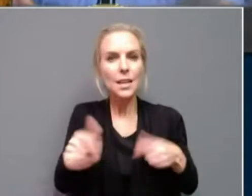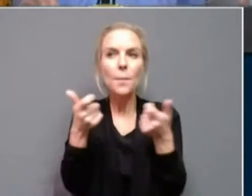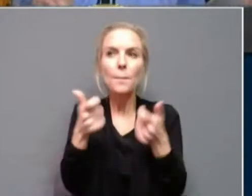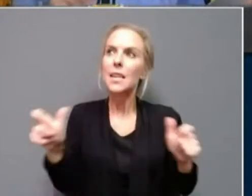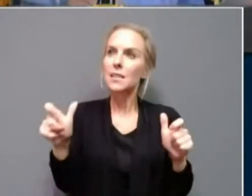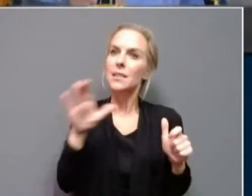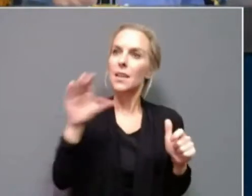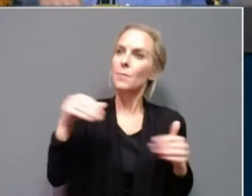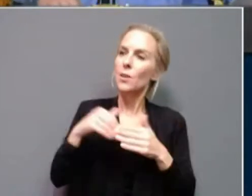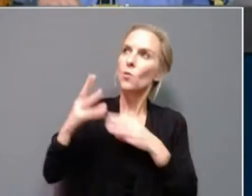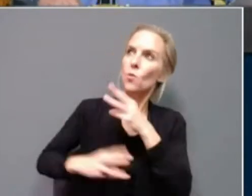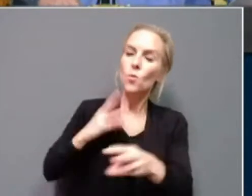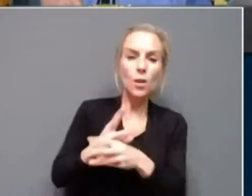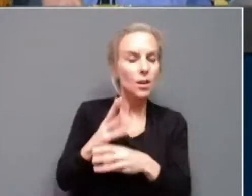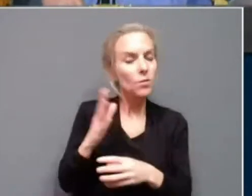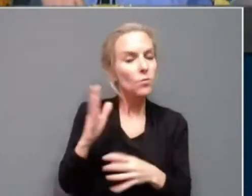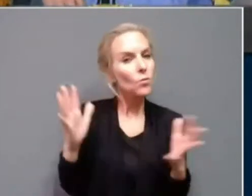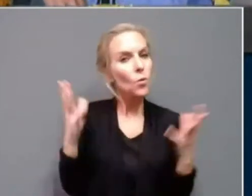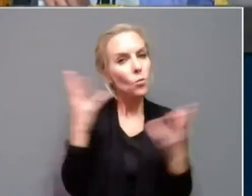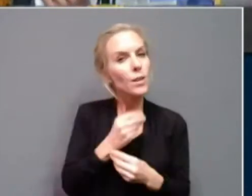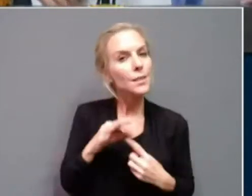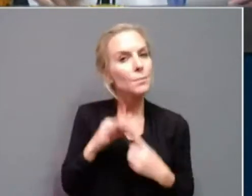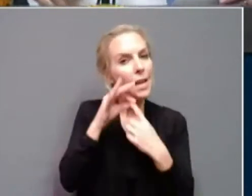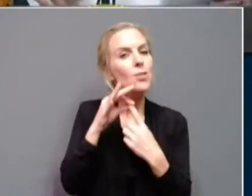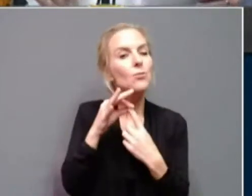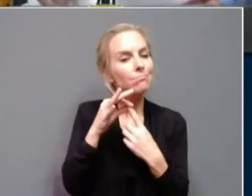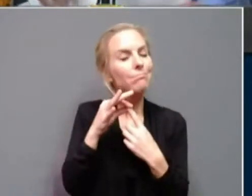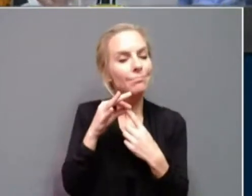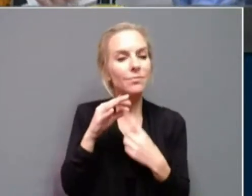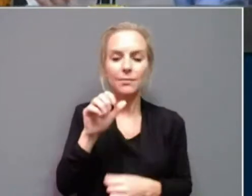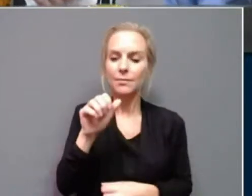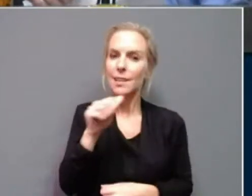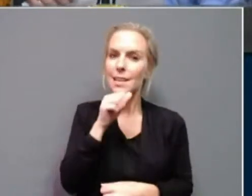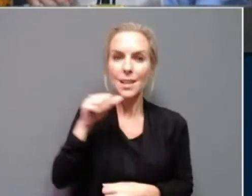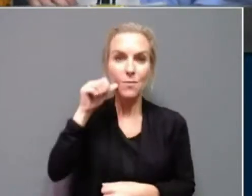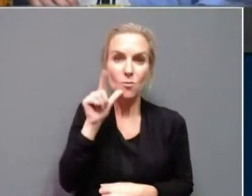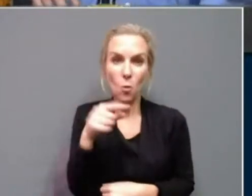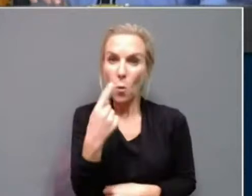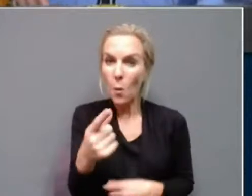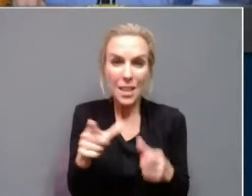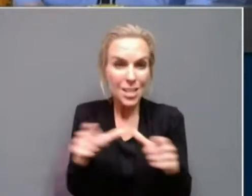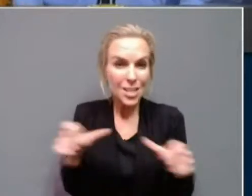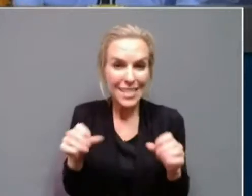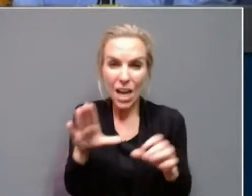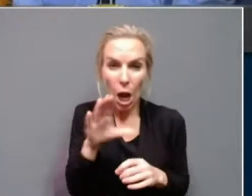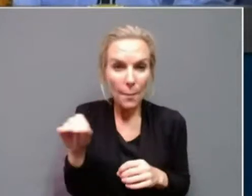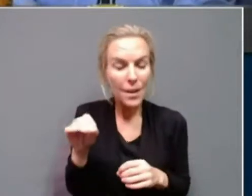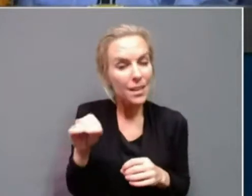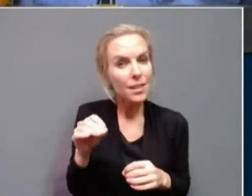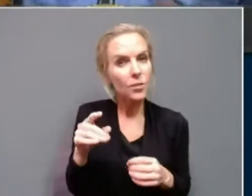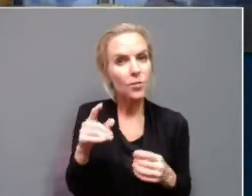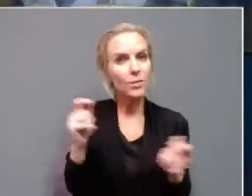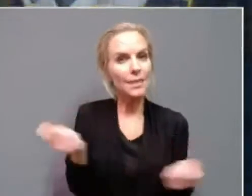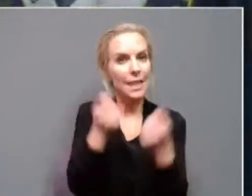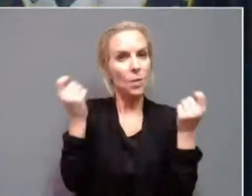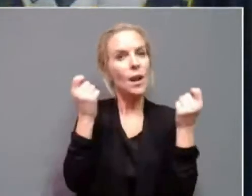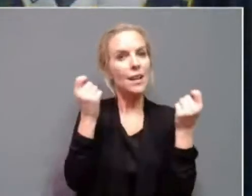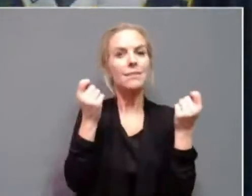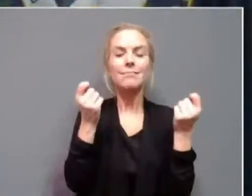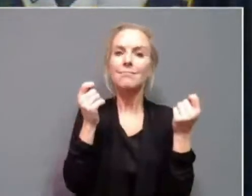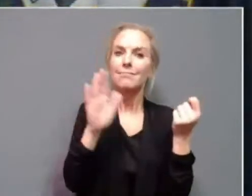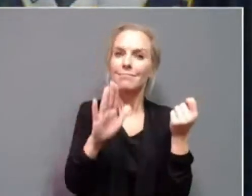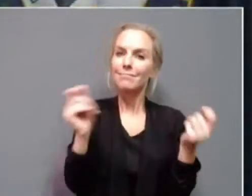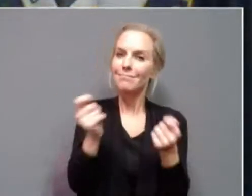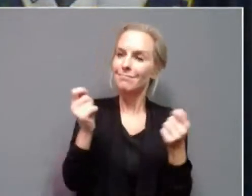world. That's pretty special to see. And Amazon wasn't the only logistics company to celebrate a milestone this year. Quality